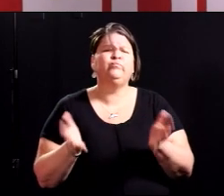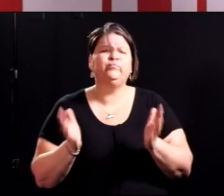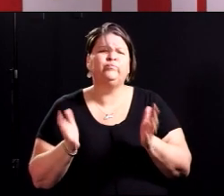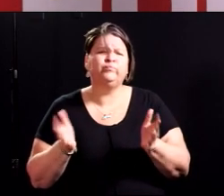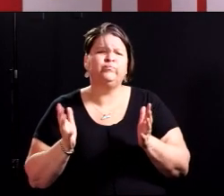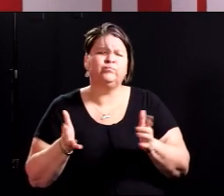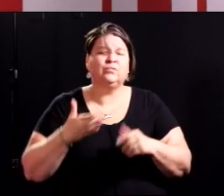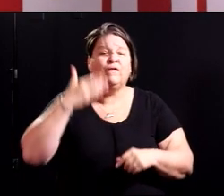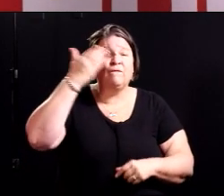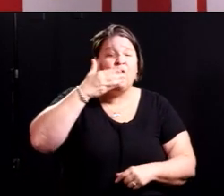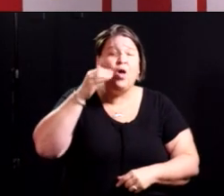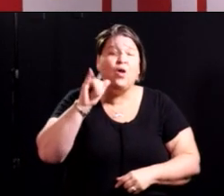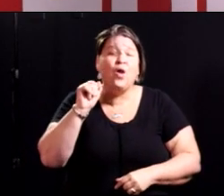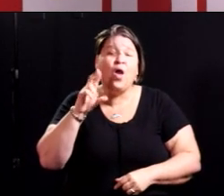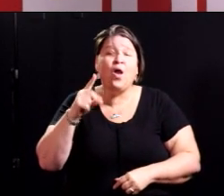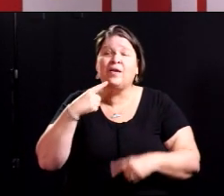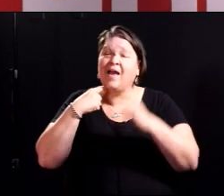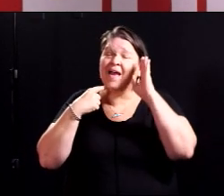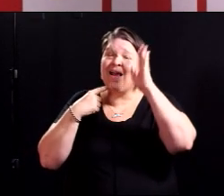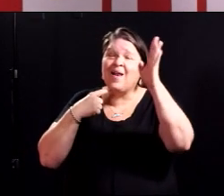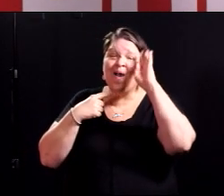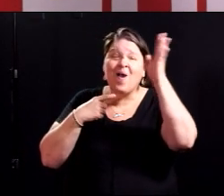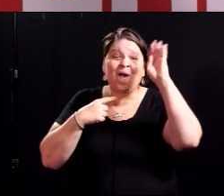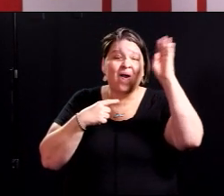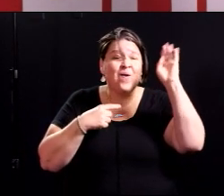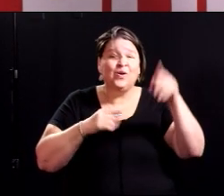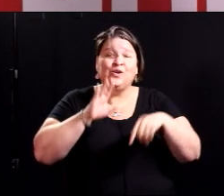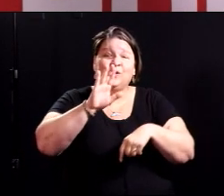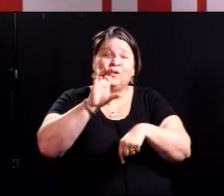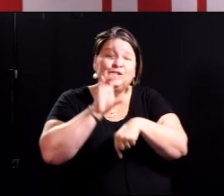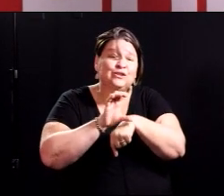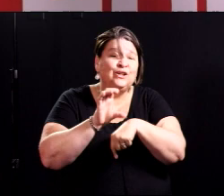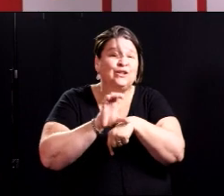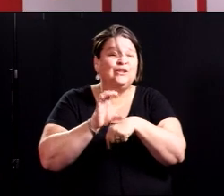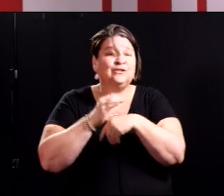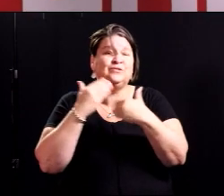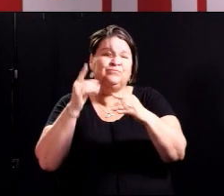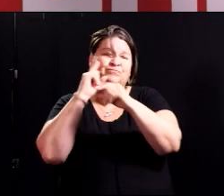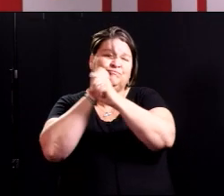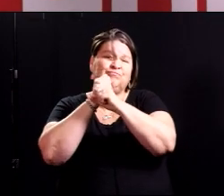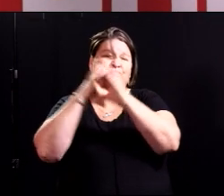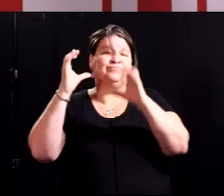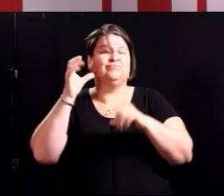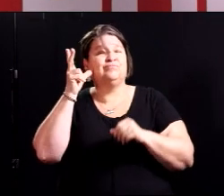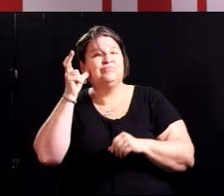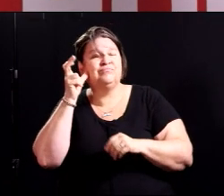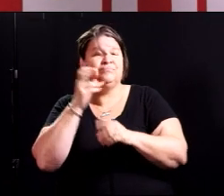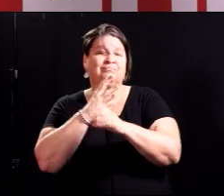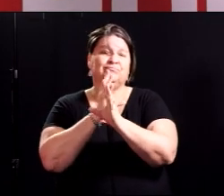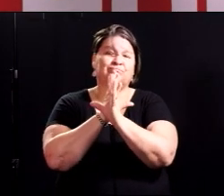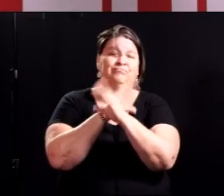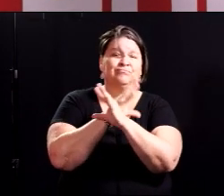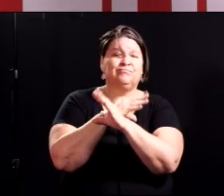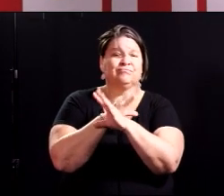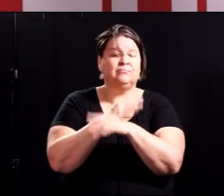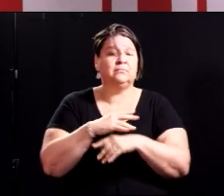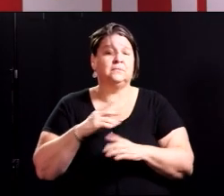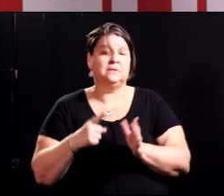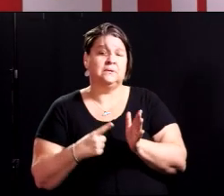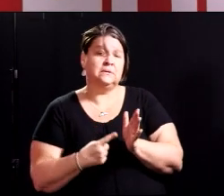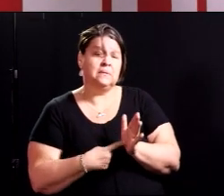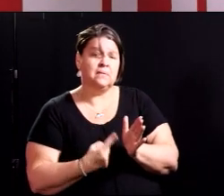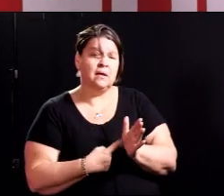to your neighbors, to listen to your church or your synagogue online, and in some cases, it's drive